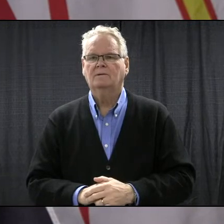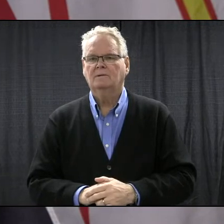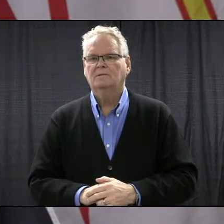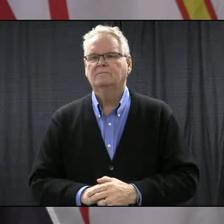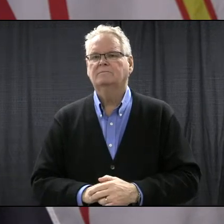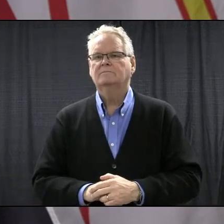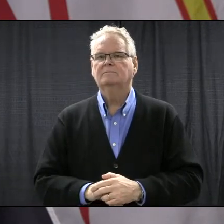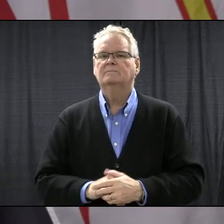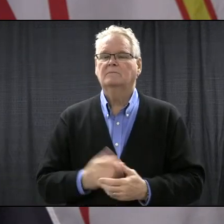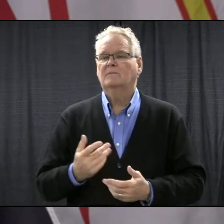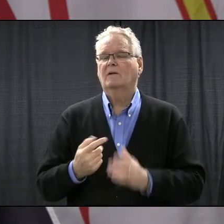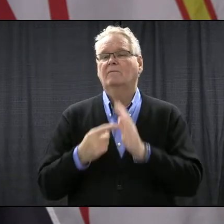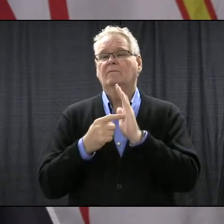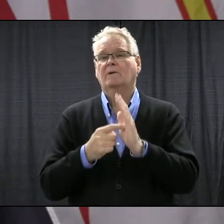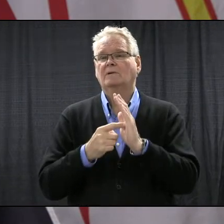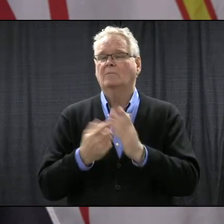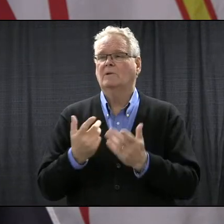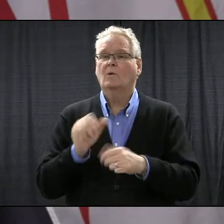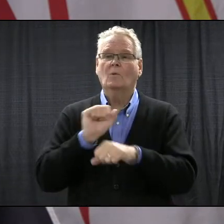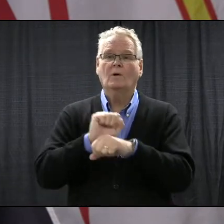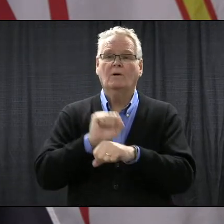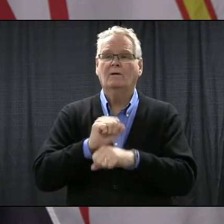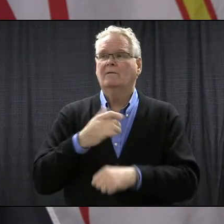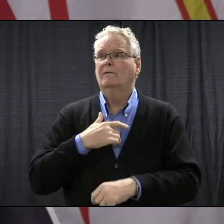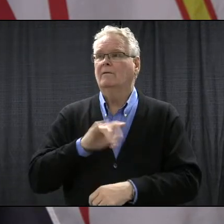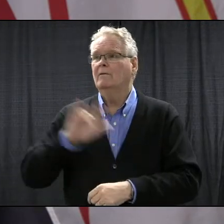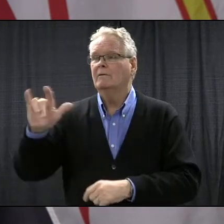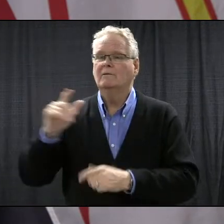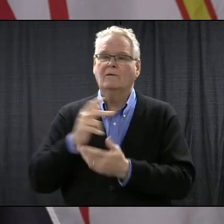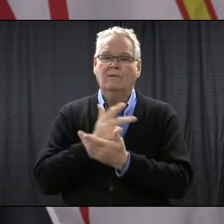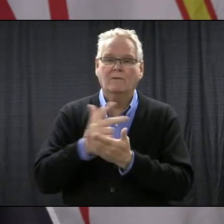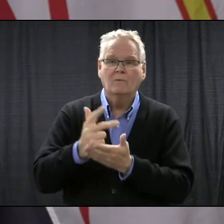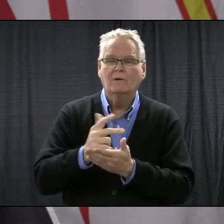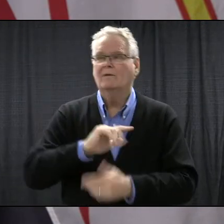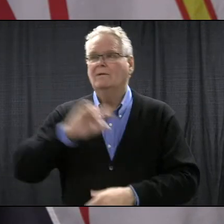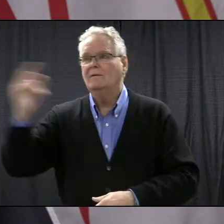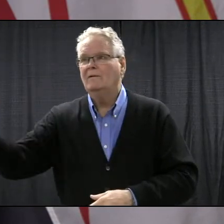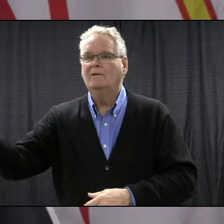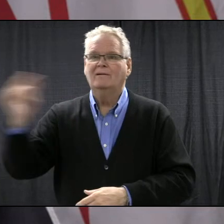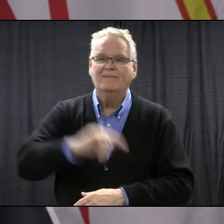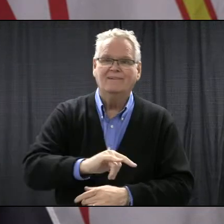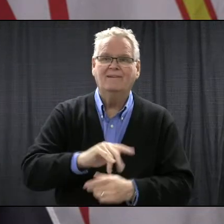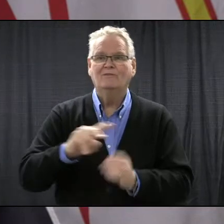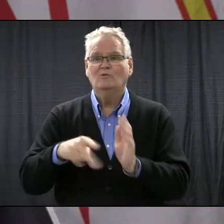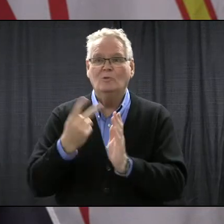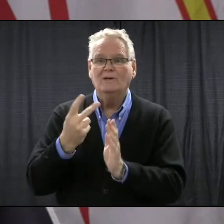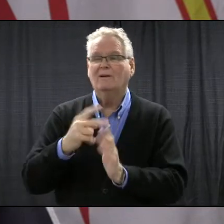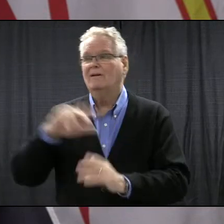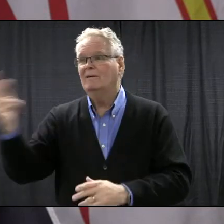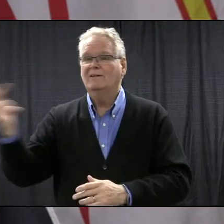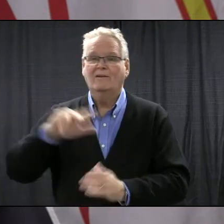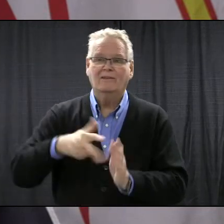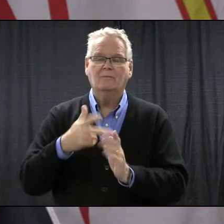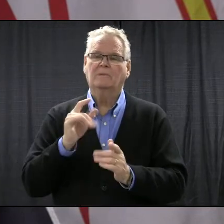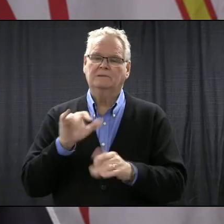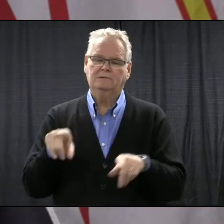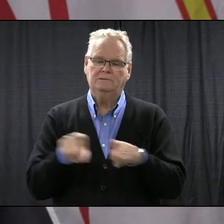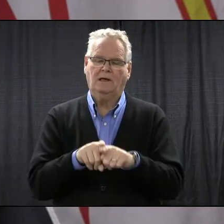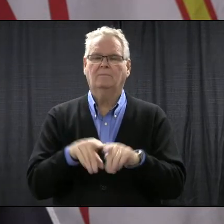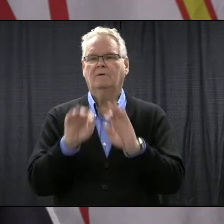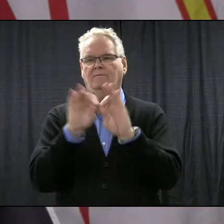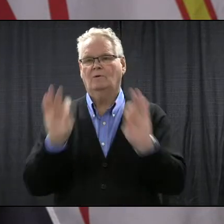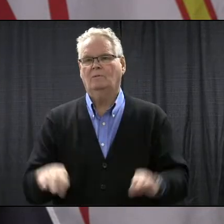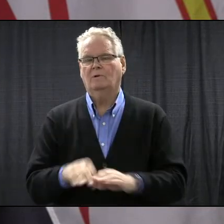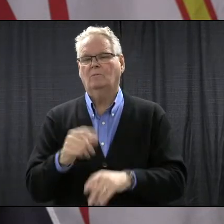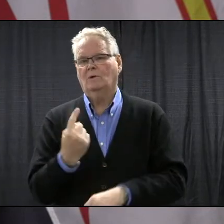tomorrow, we are also eliminating the designation of outbreak sites in Canada, meaning all domestic rotational workers will be treated the same.